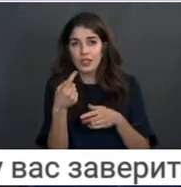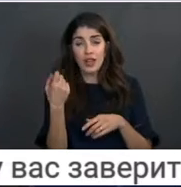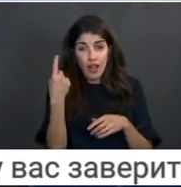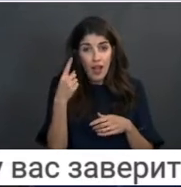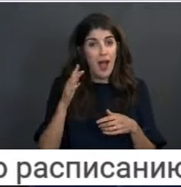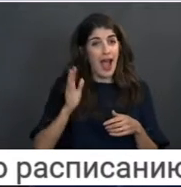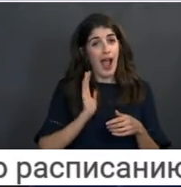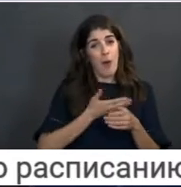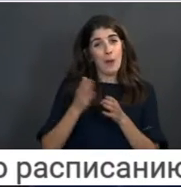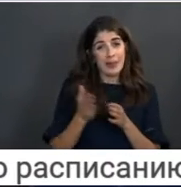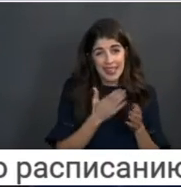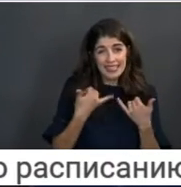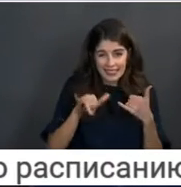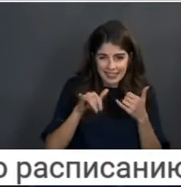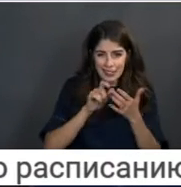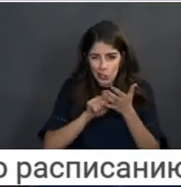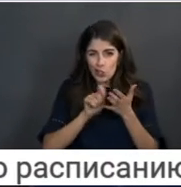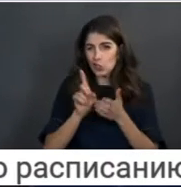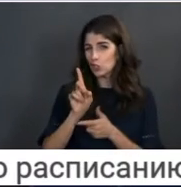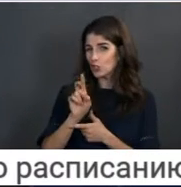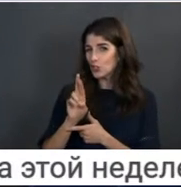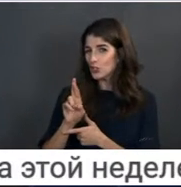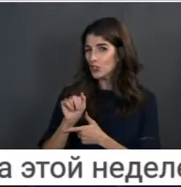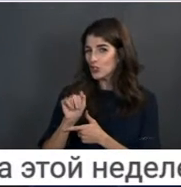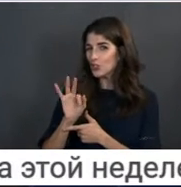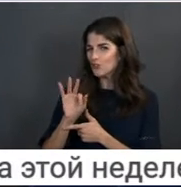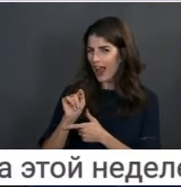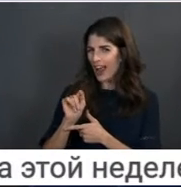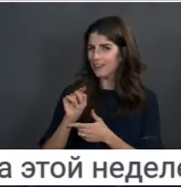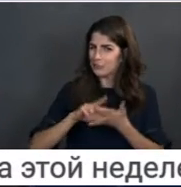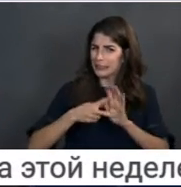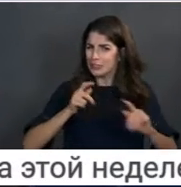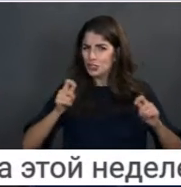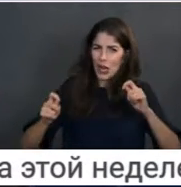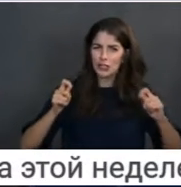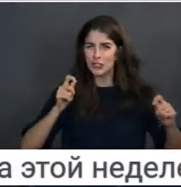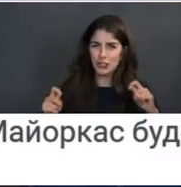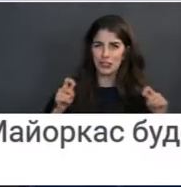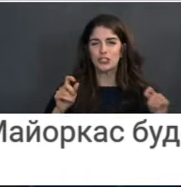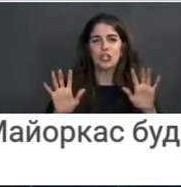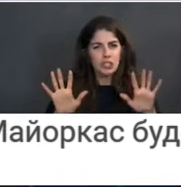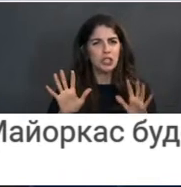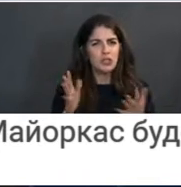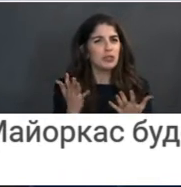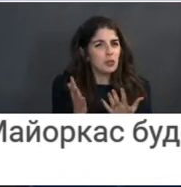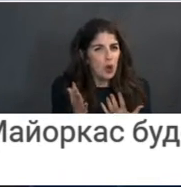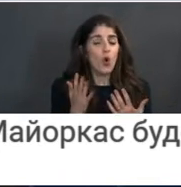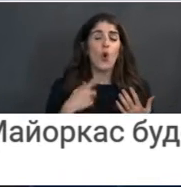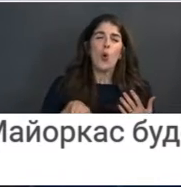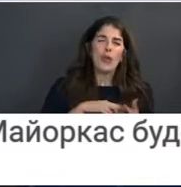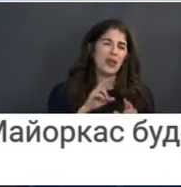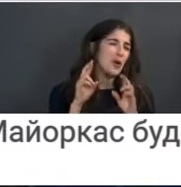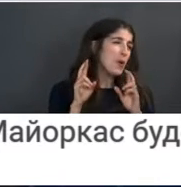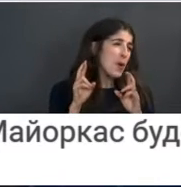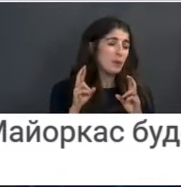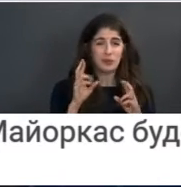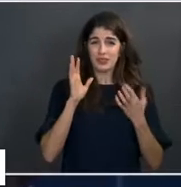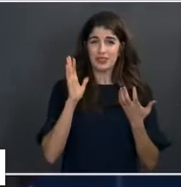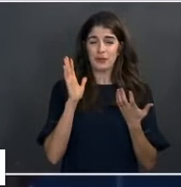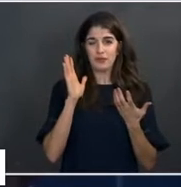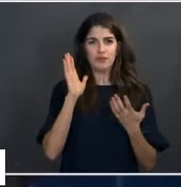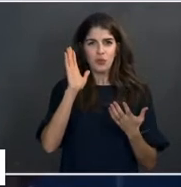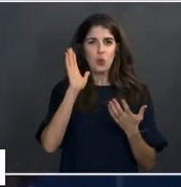times, I can assure you, from sitting through many scheduling meetings. But we had planned to do it this week because we'd hoped that Ali Mayorkas would be